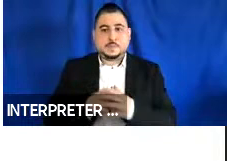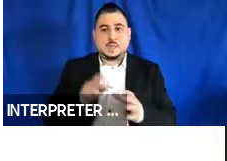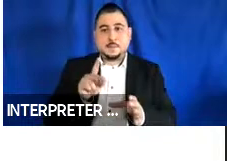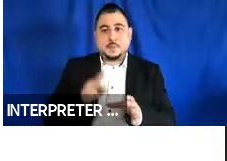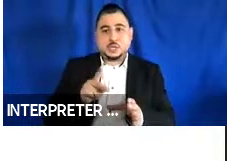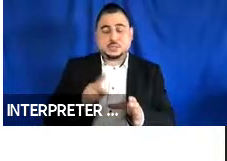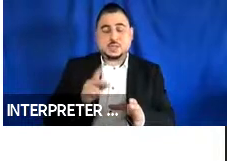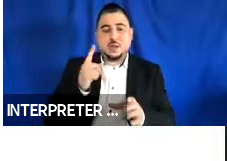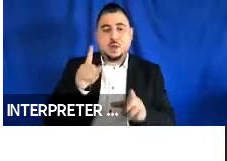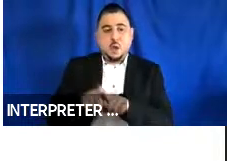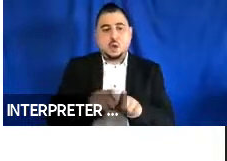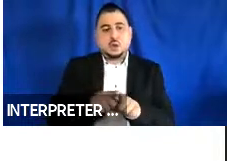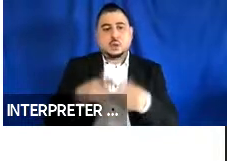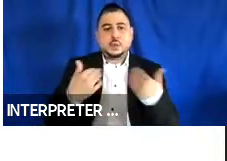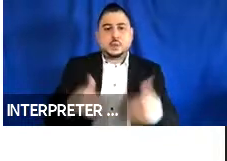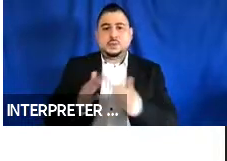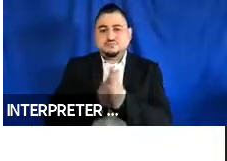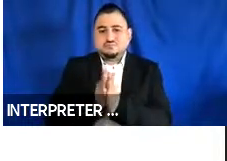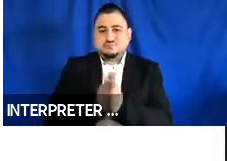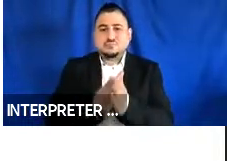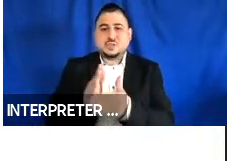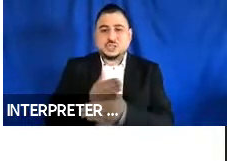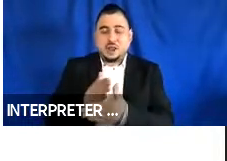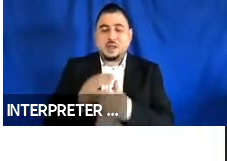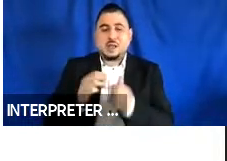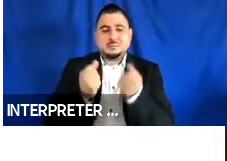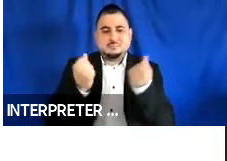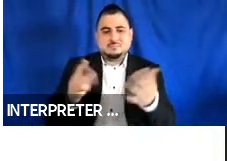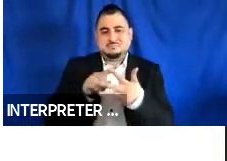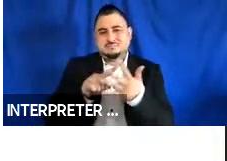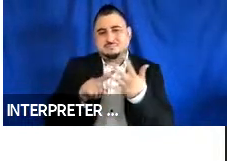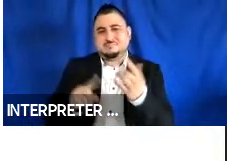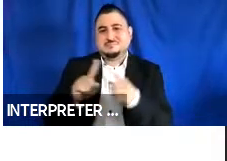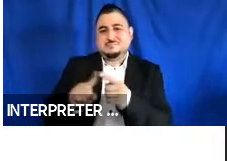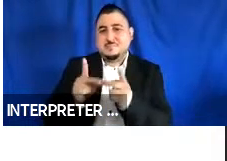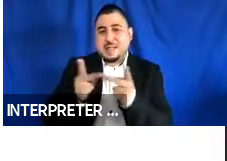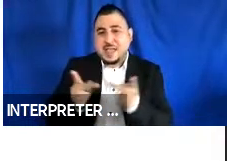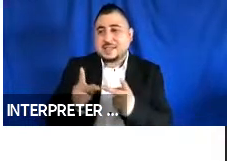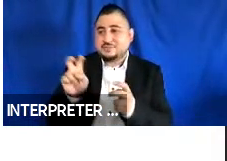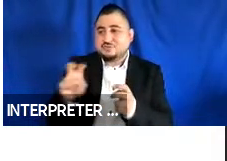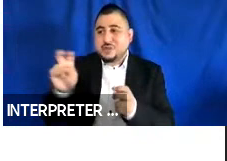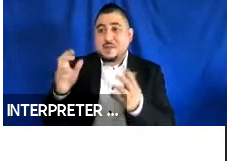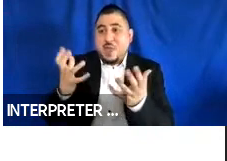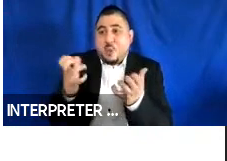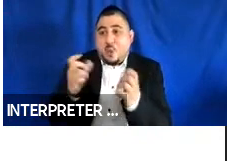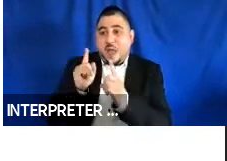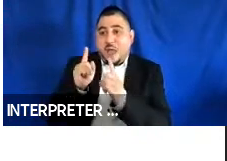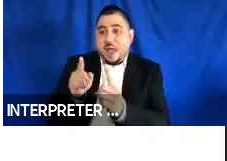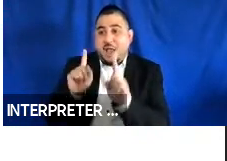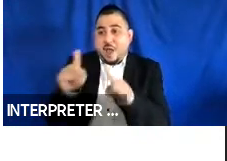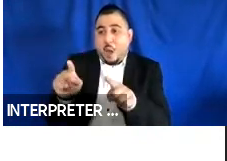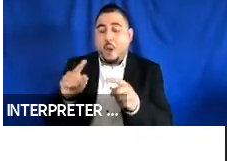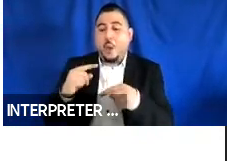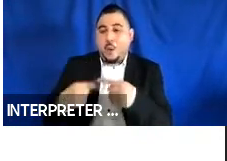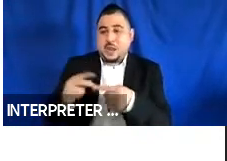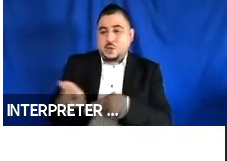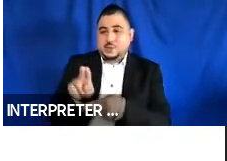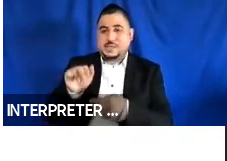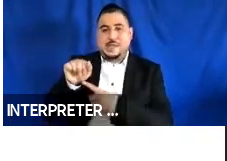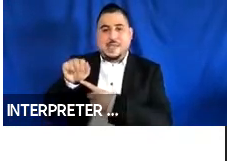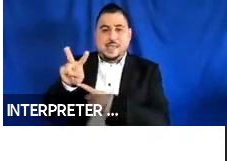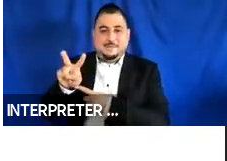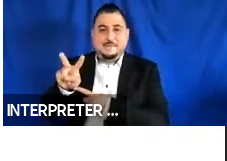Participants were also extremely eager to share with us the multitude of destinations and trip types they would seek to access utilizing an autonomous